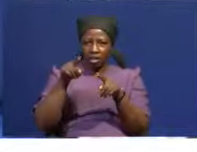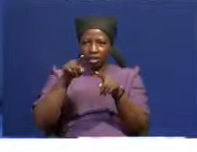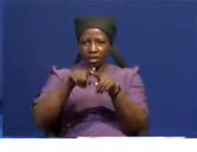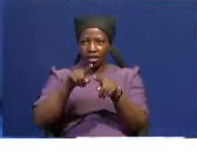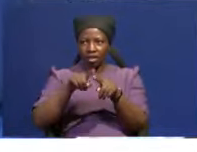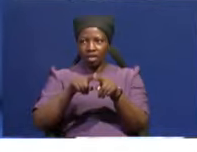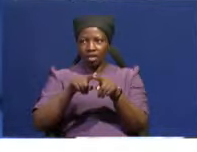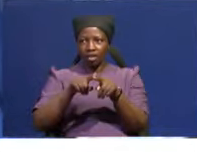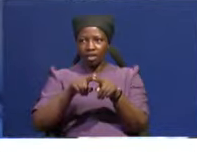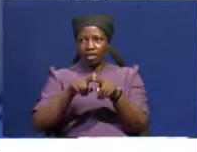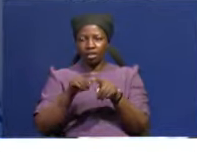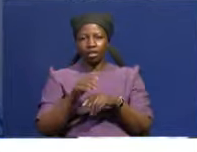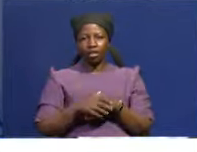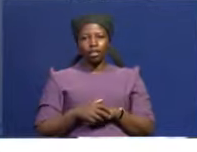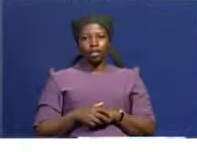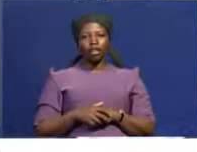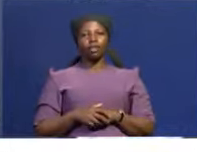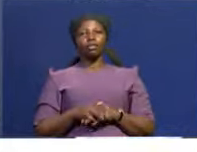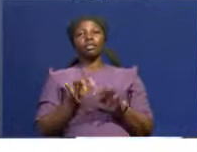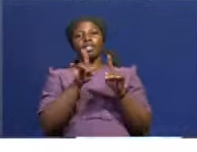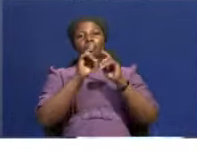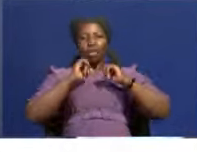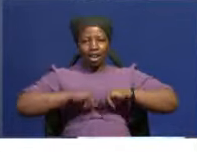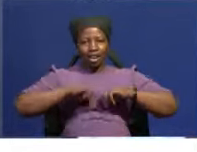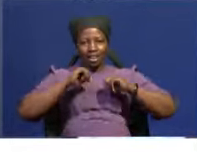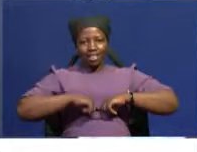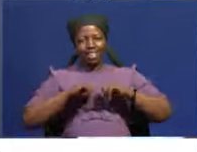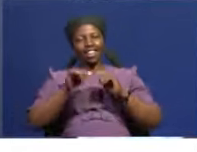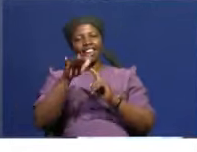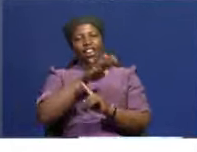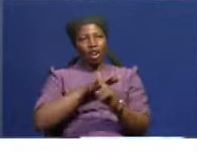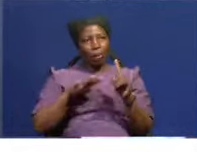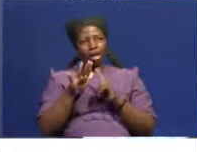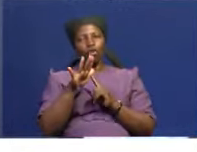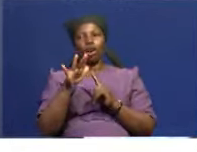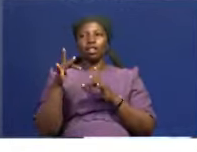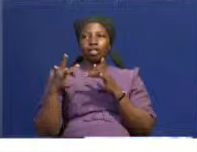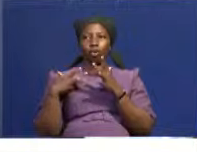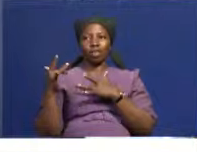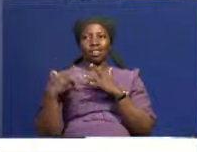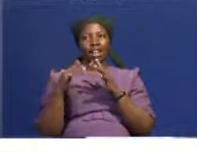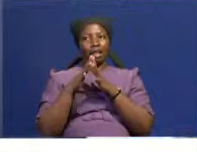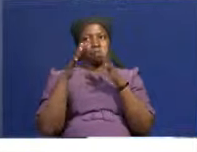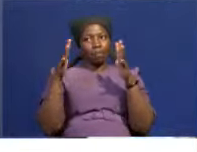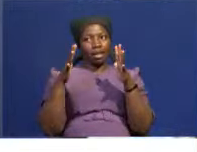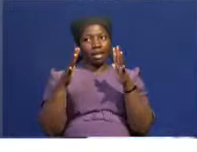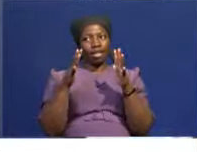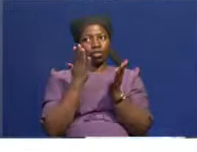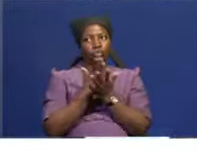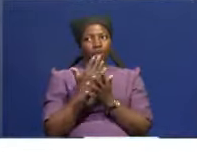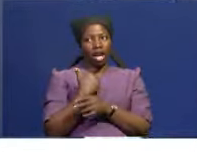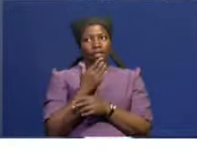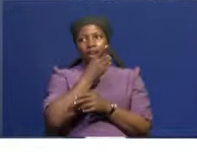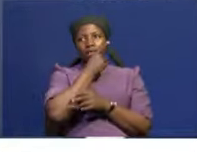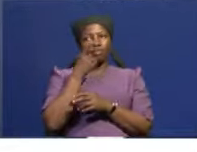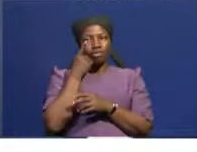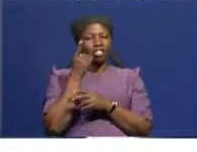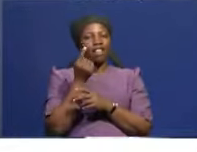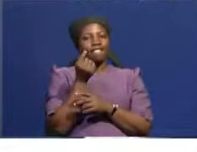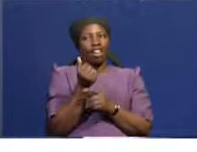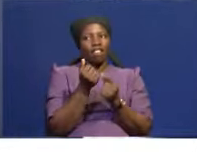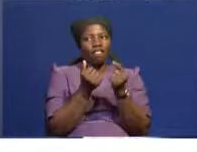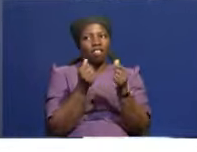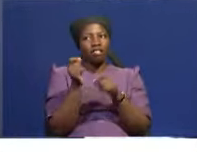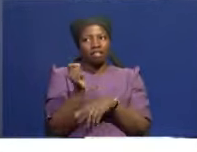We all agree that environment conservation is a key concern. The fact that you've had a drought and a few months